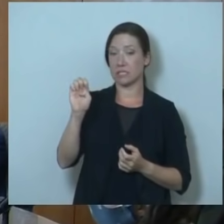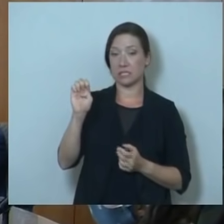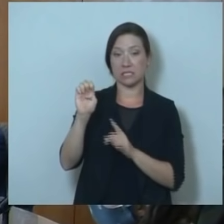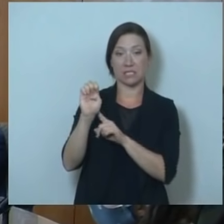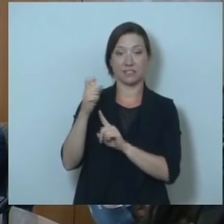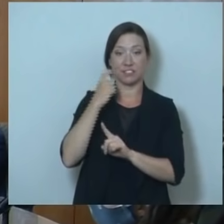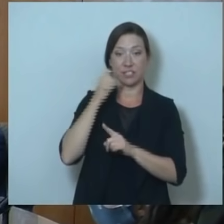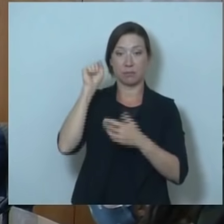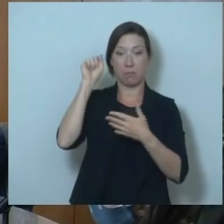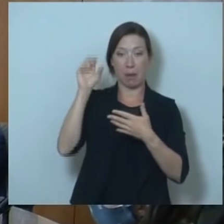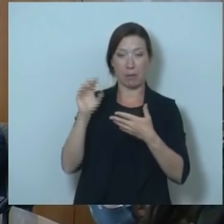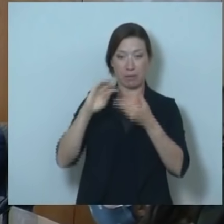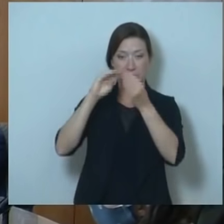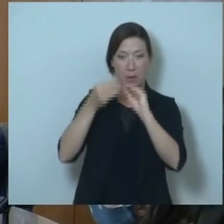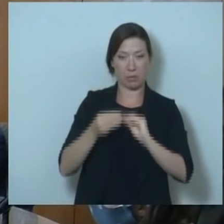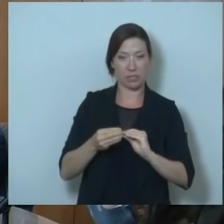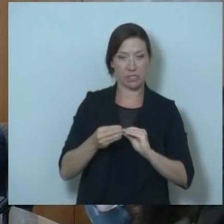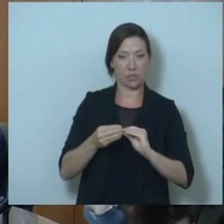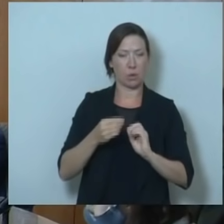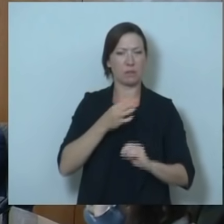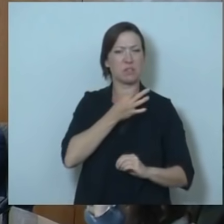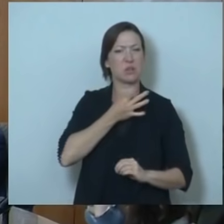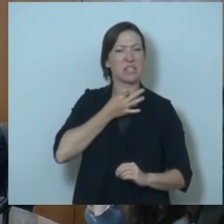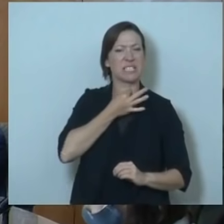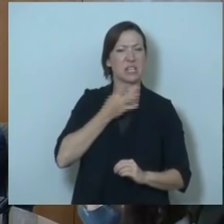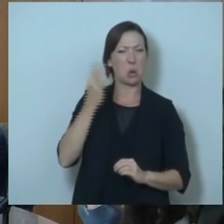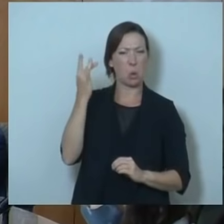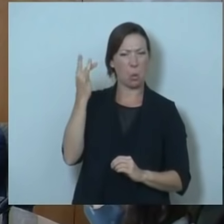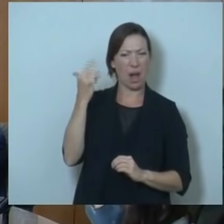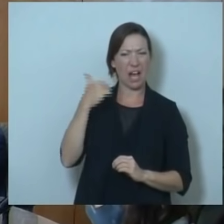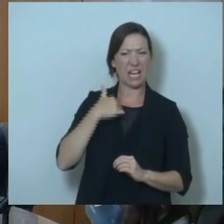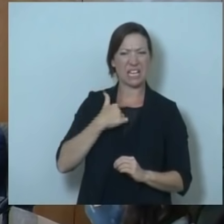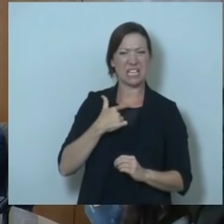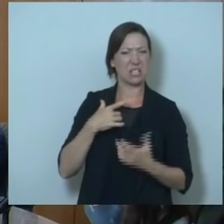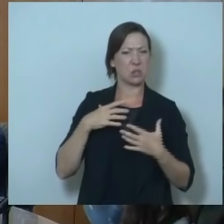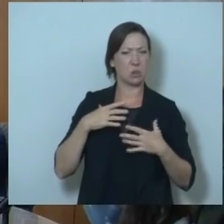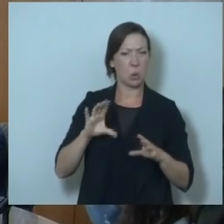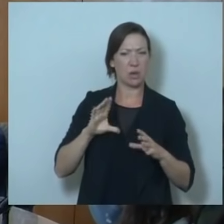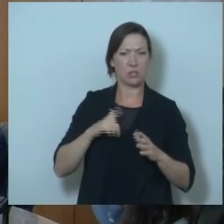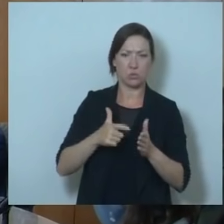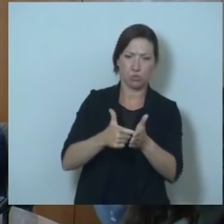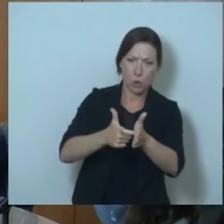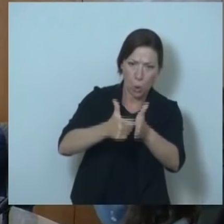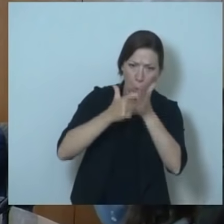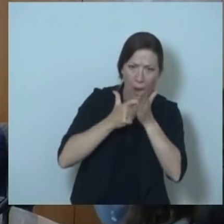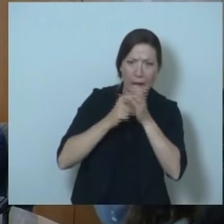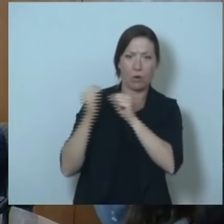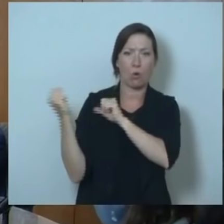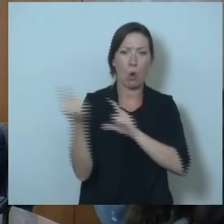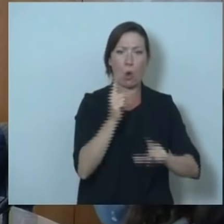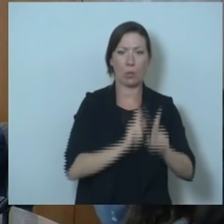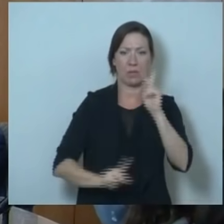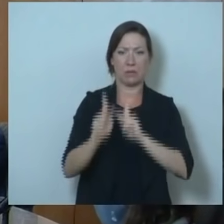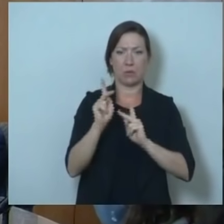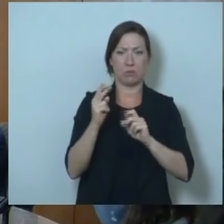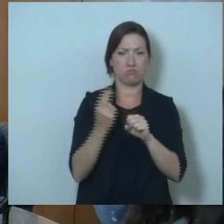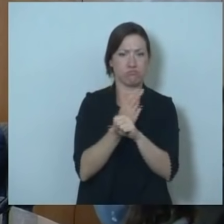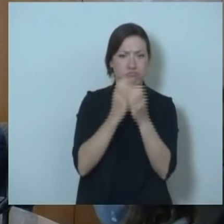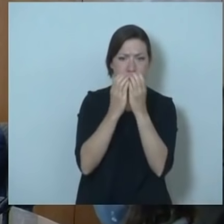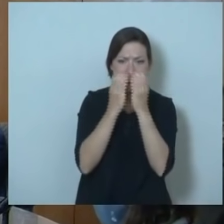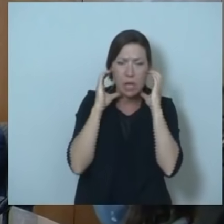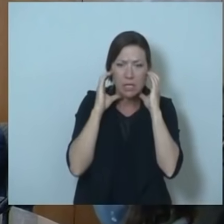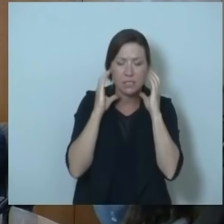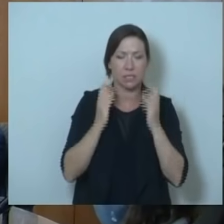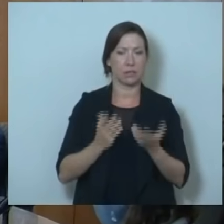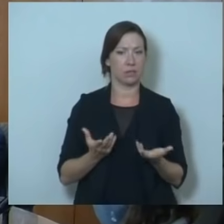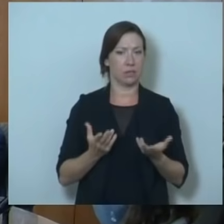you're reluctant to mandate masks or face coverings for everyone, and what states, such as Illinois, Massachusetts, or